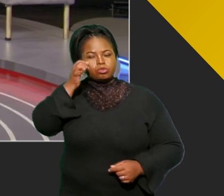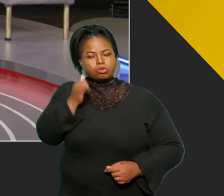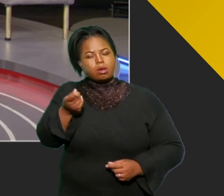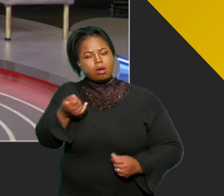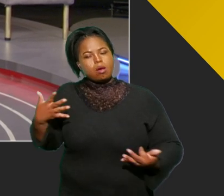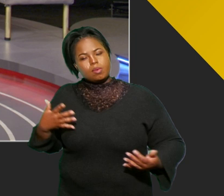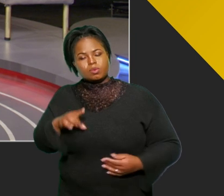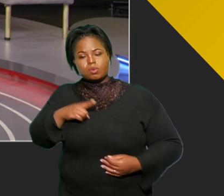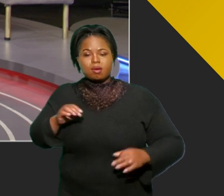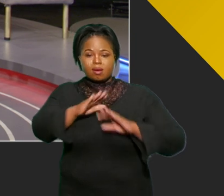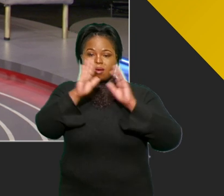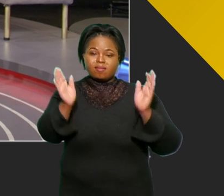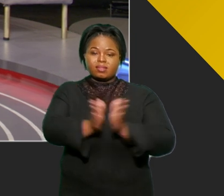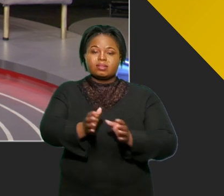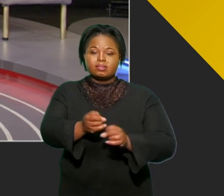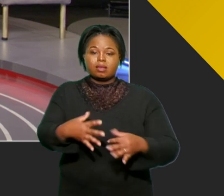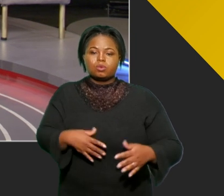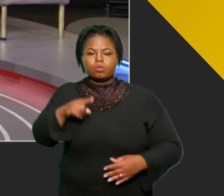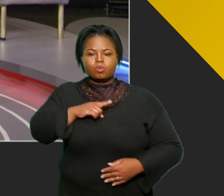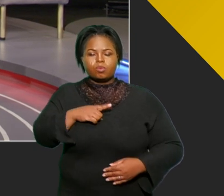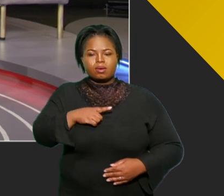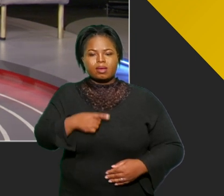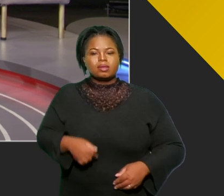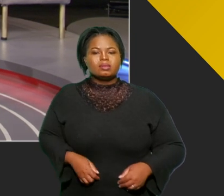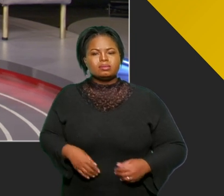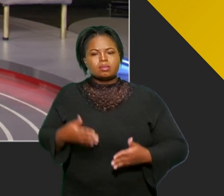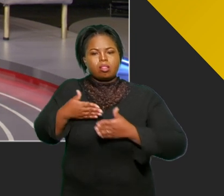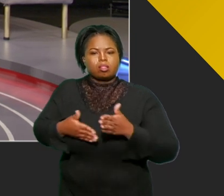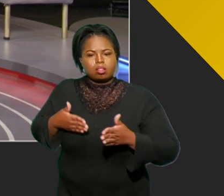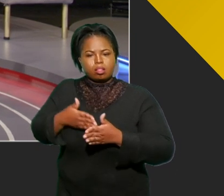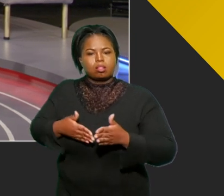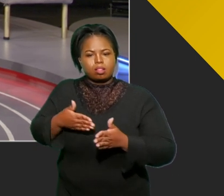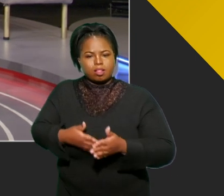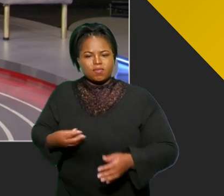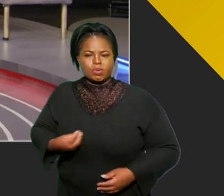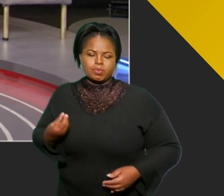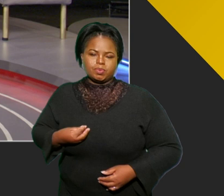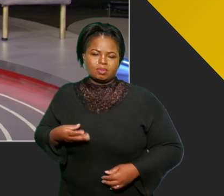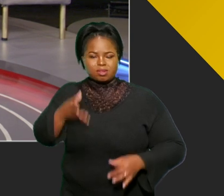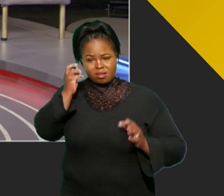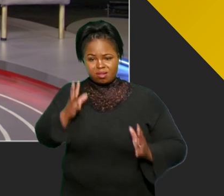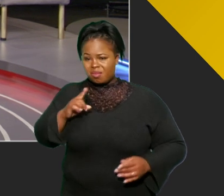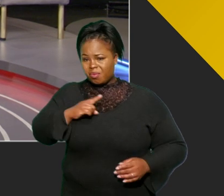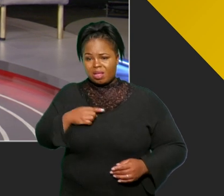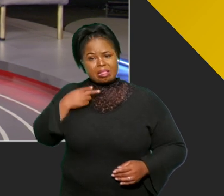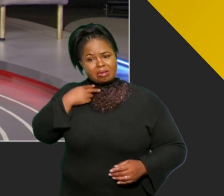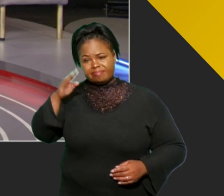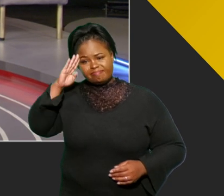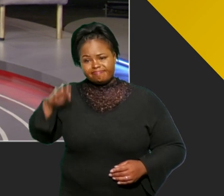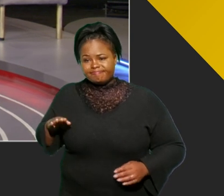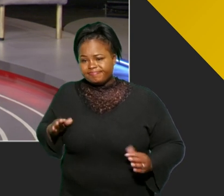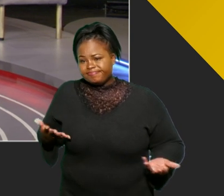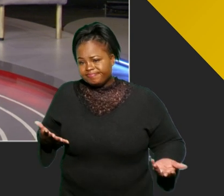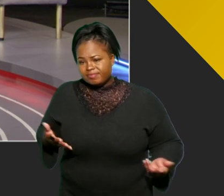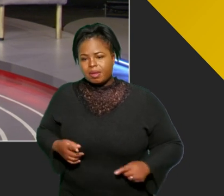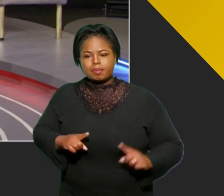thing is that it starts to hinder with progress of young professionals young students because they don't have accommodation and